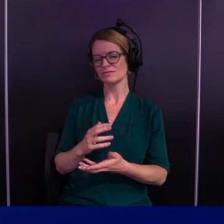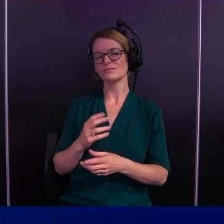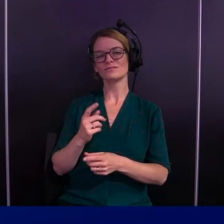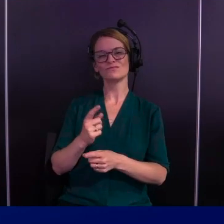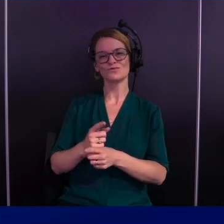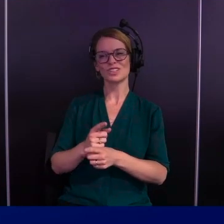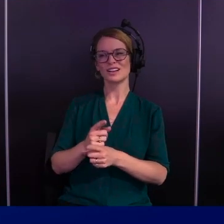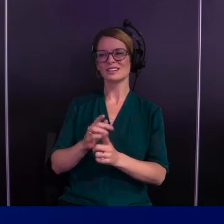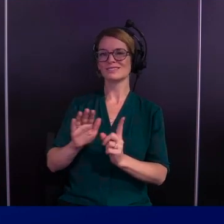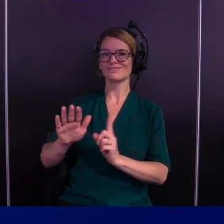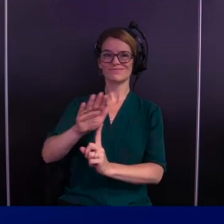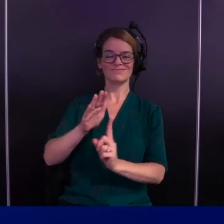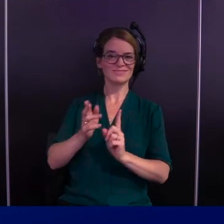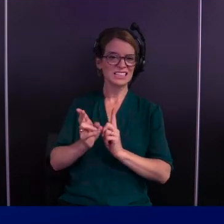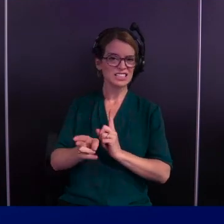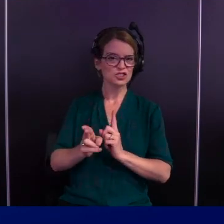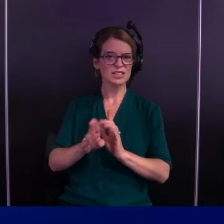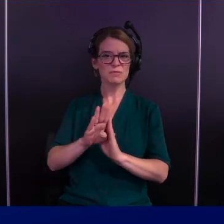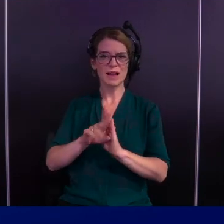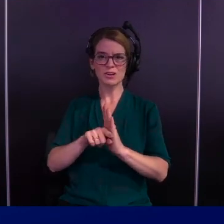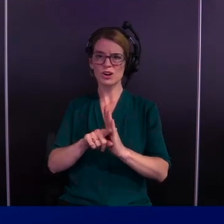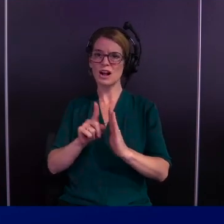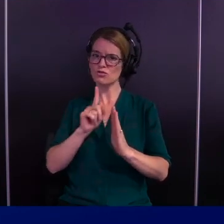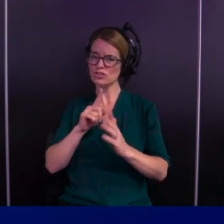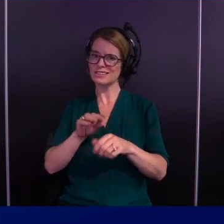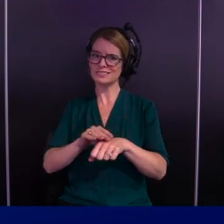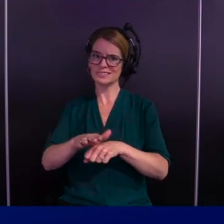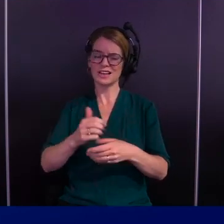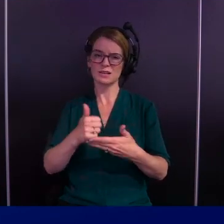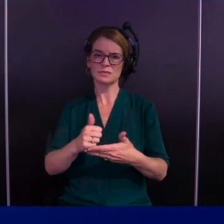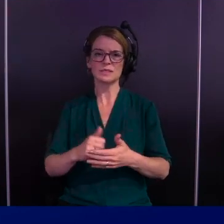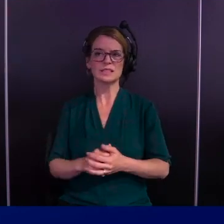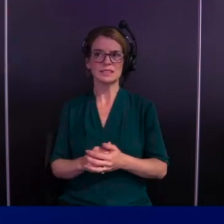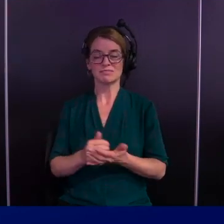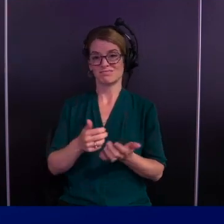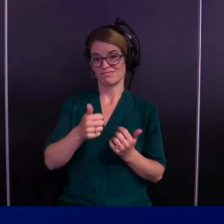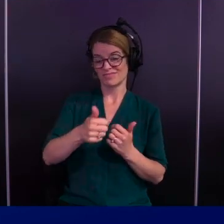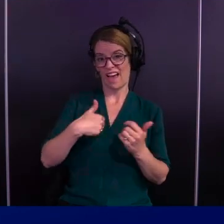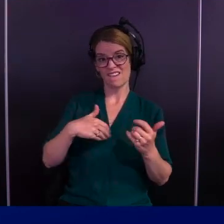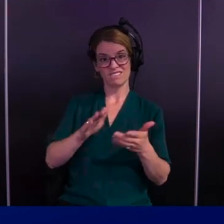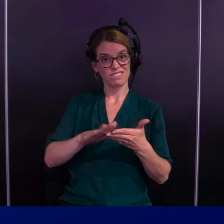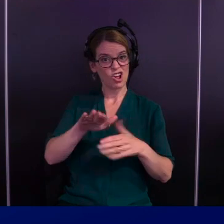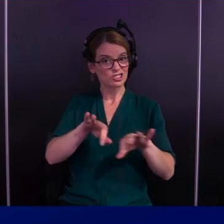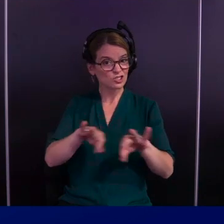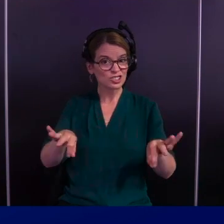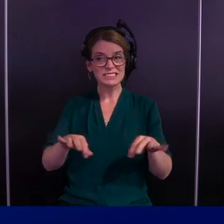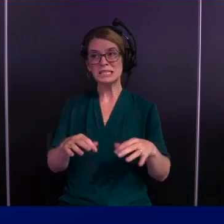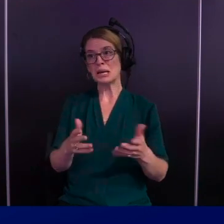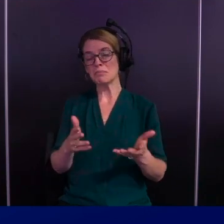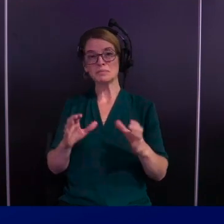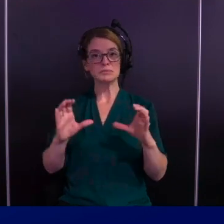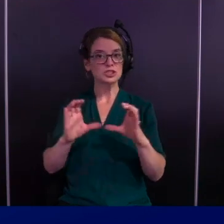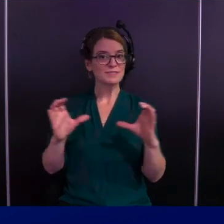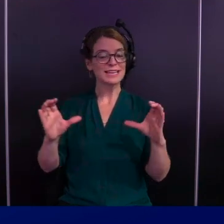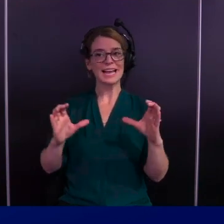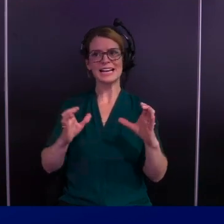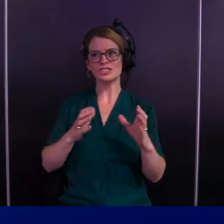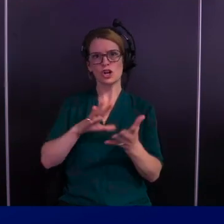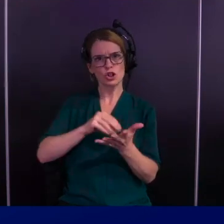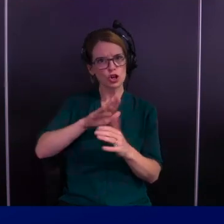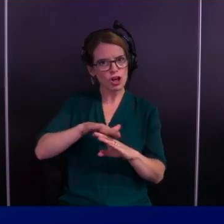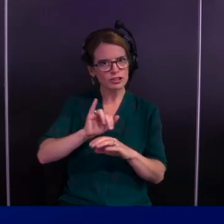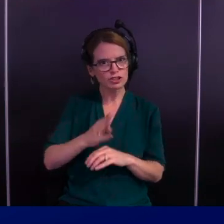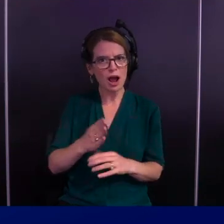Exactly. Whether you have a degree, whether you're self-taught, whether you came in with certifications, whether you learned on the job. Yeah, exactly. There's so many ways to break